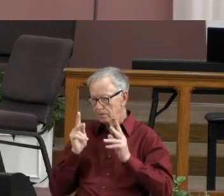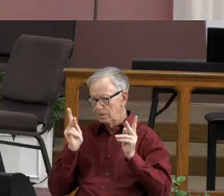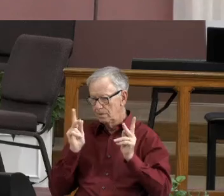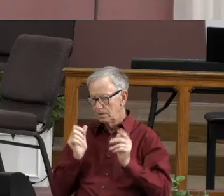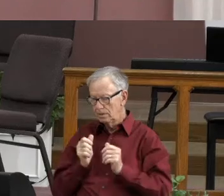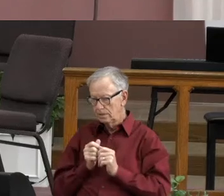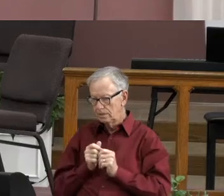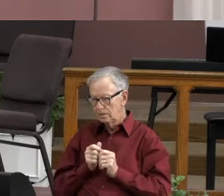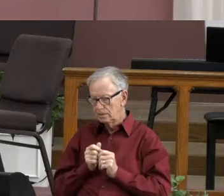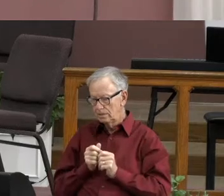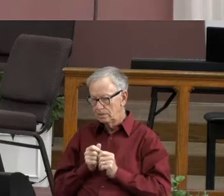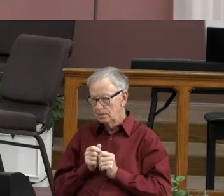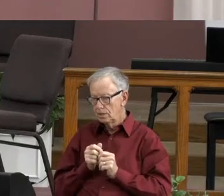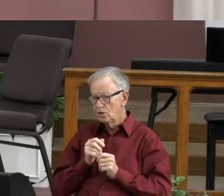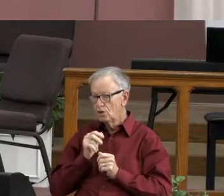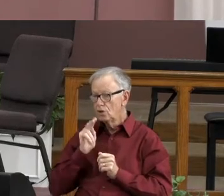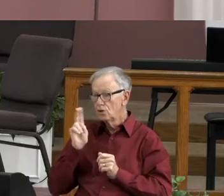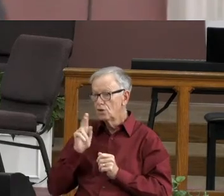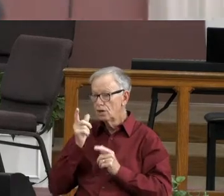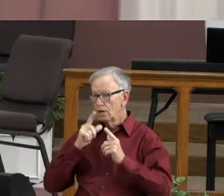And we can use our language